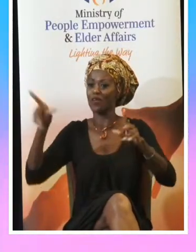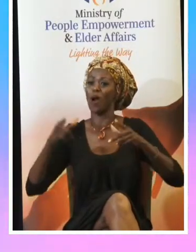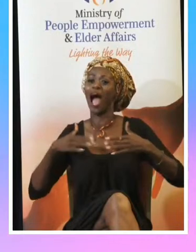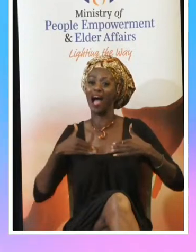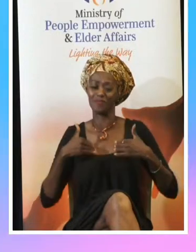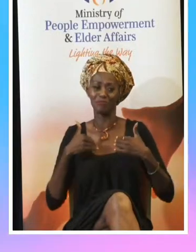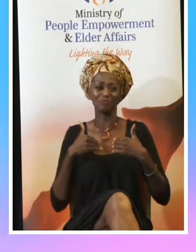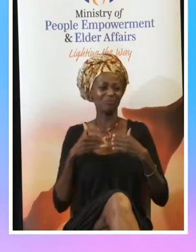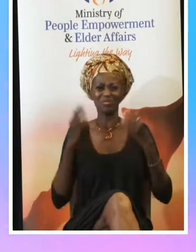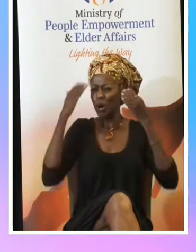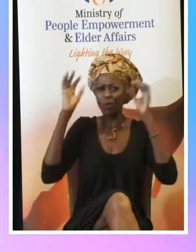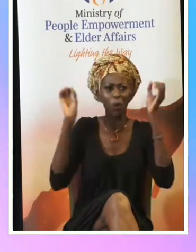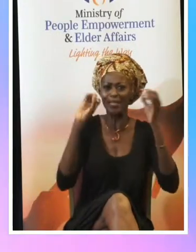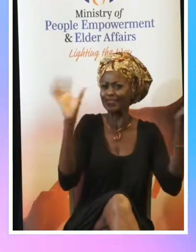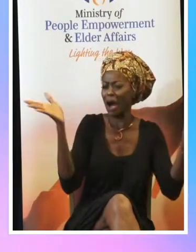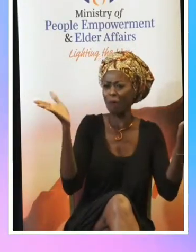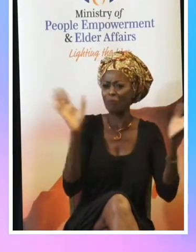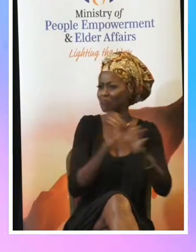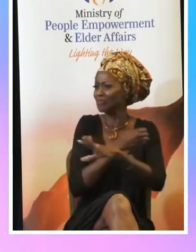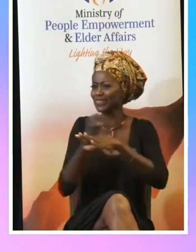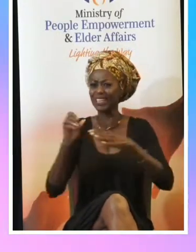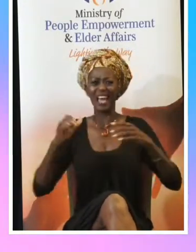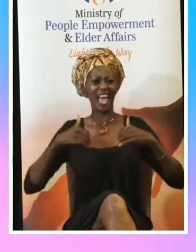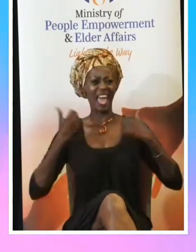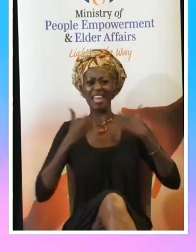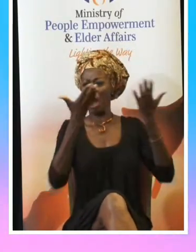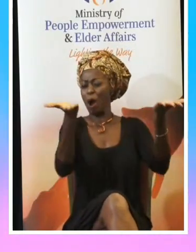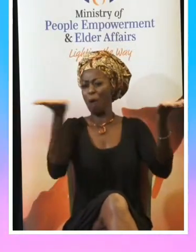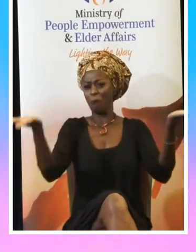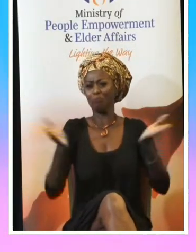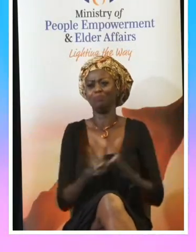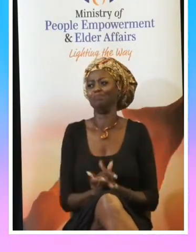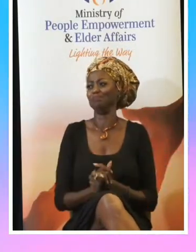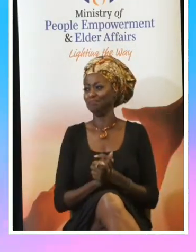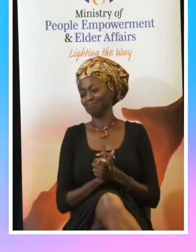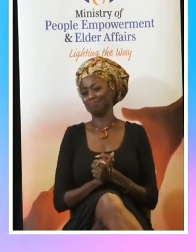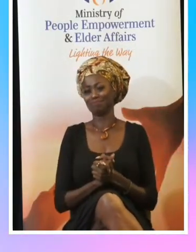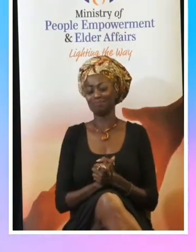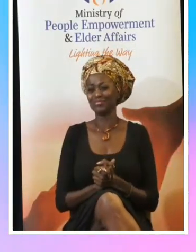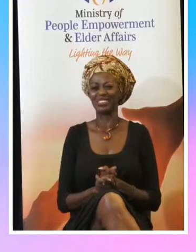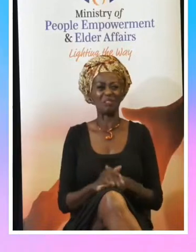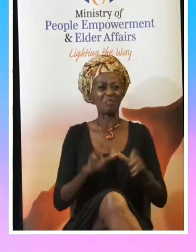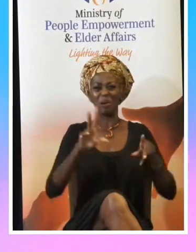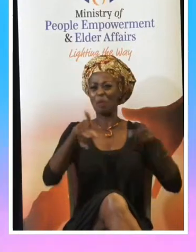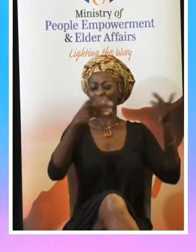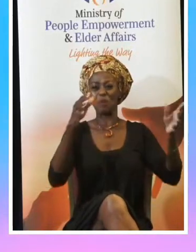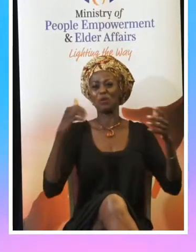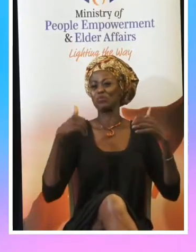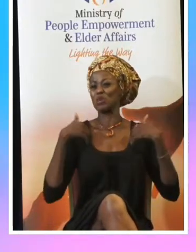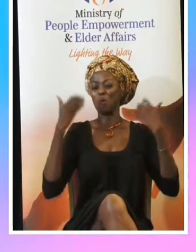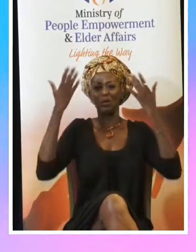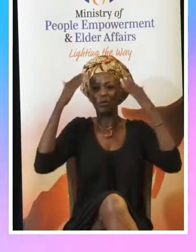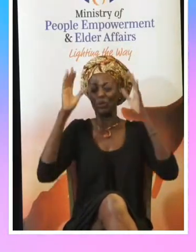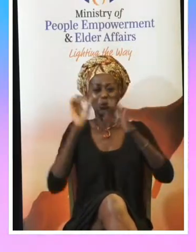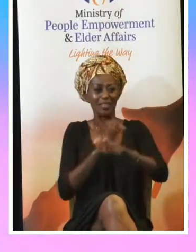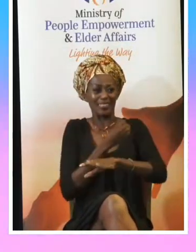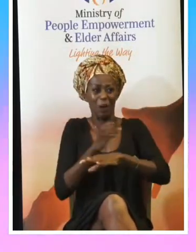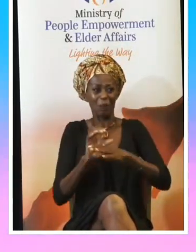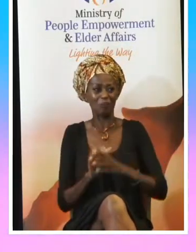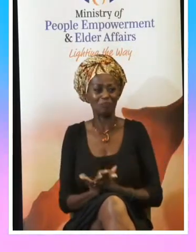Y'all don't know these songs. Y'all are too young. Saying to the crowd, too young. And really, you brought too many young